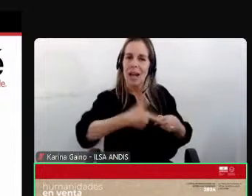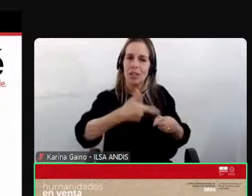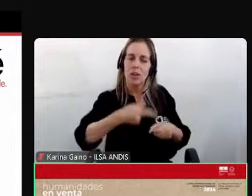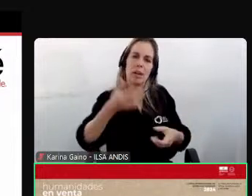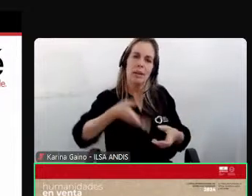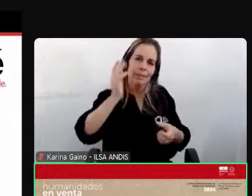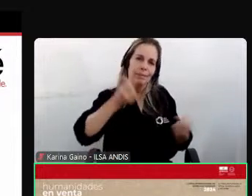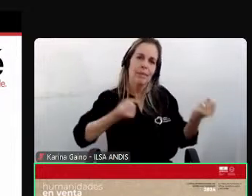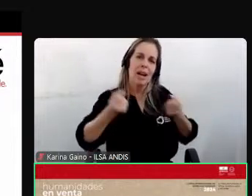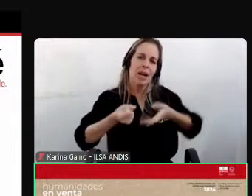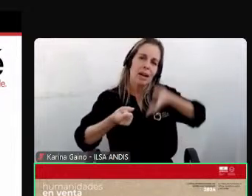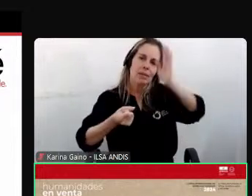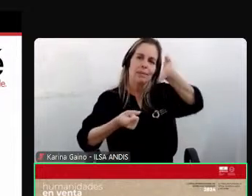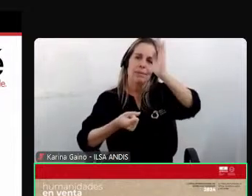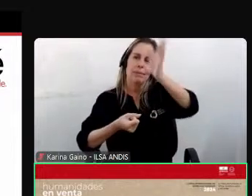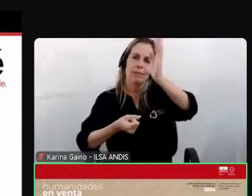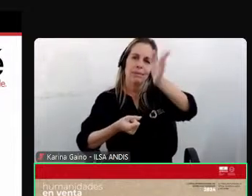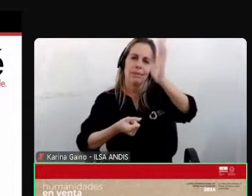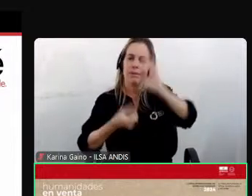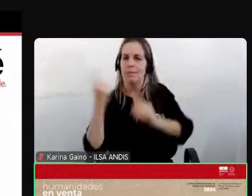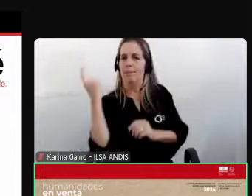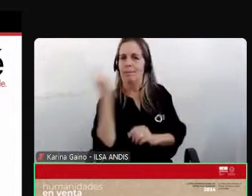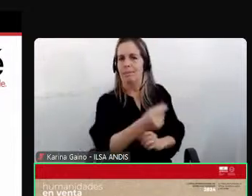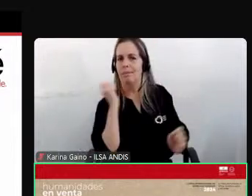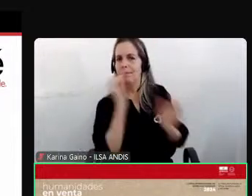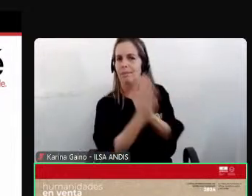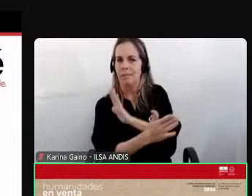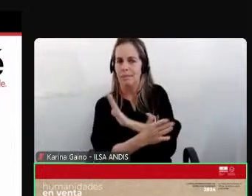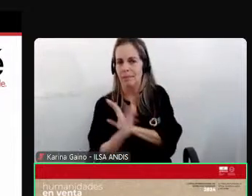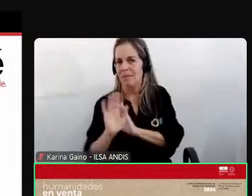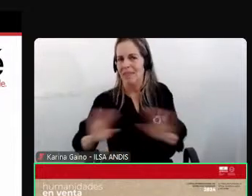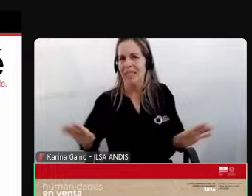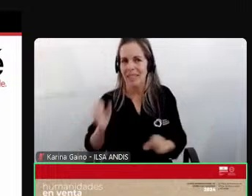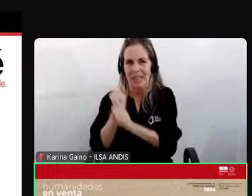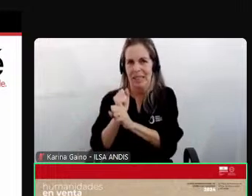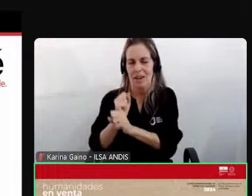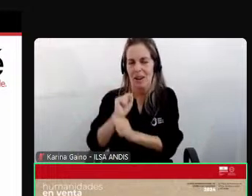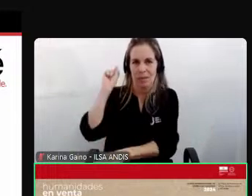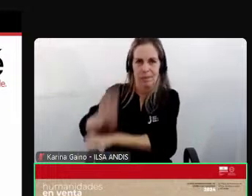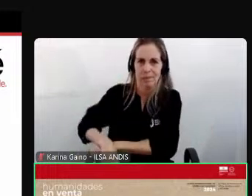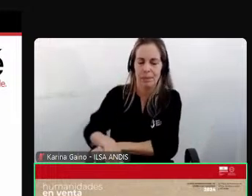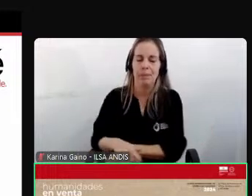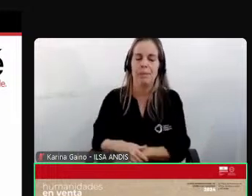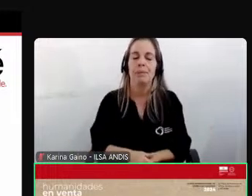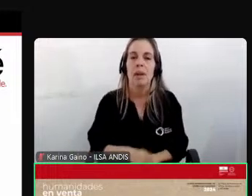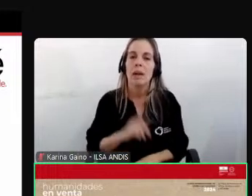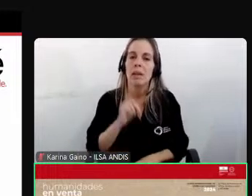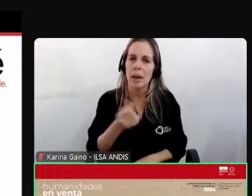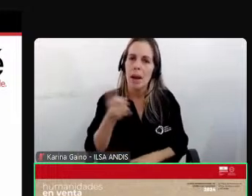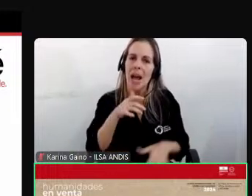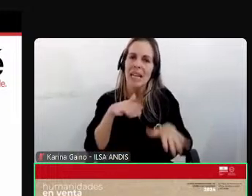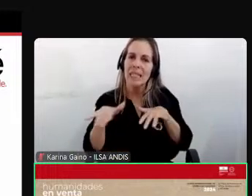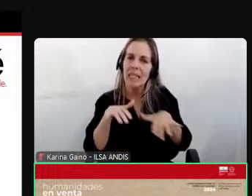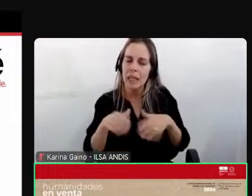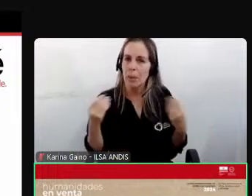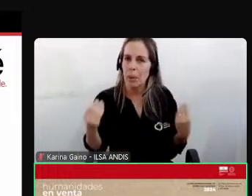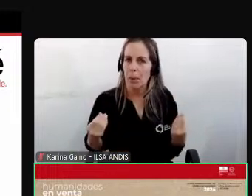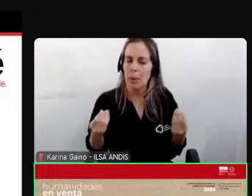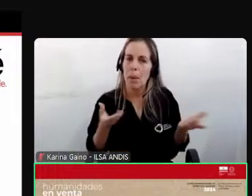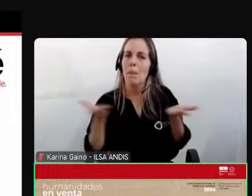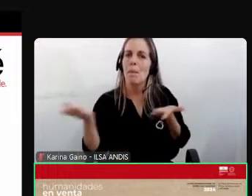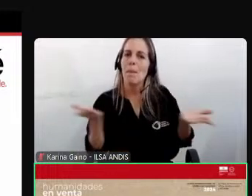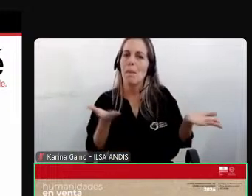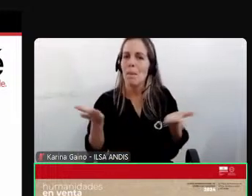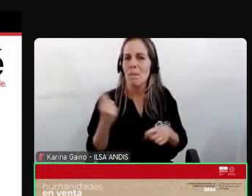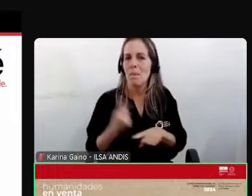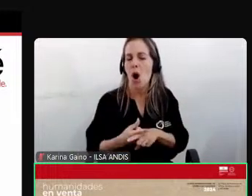labor. There are also cases of debt bondage or manipulation of debt. And so it's really important to note